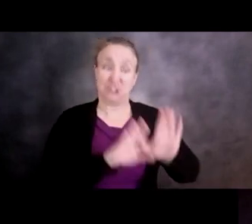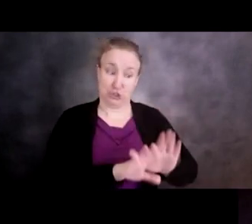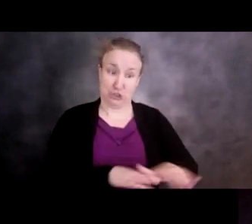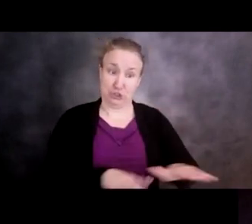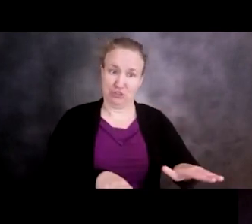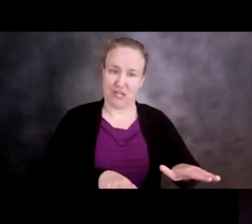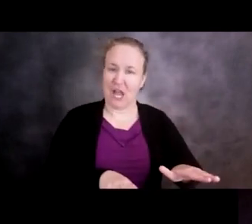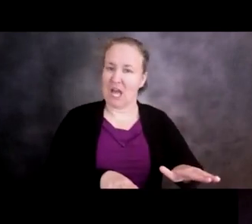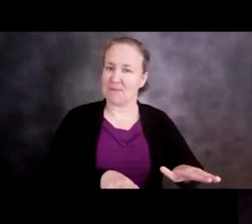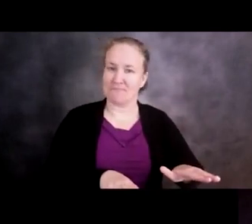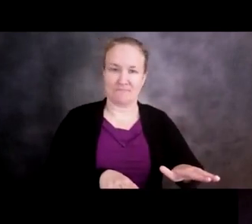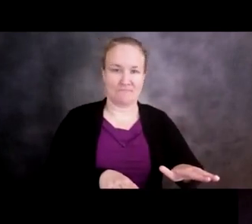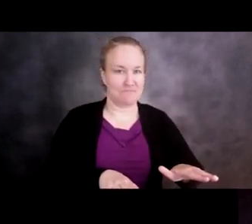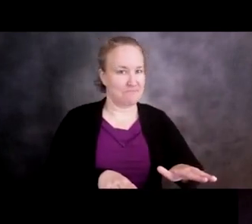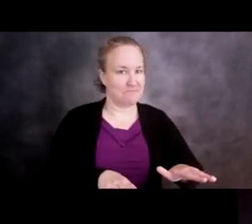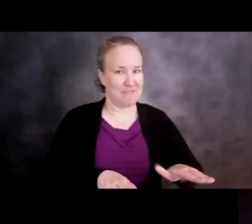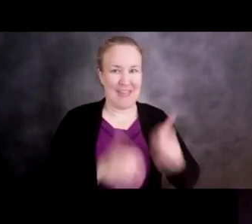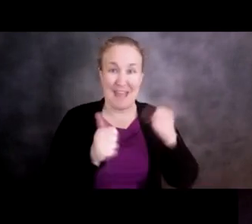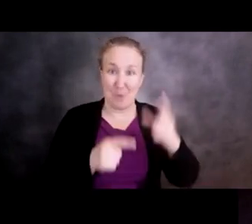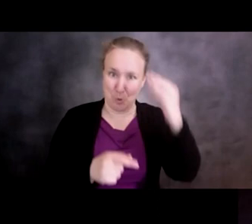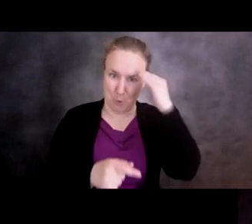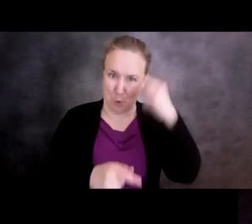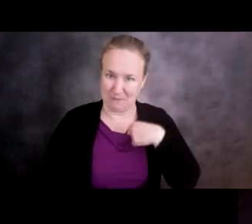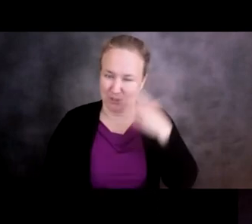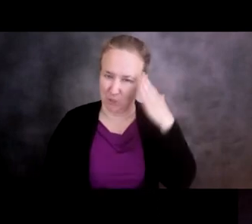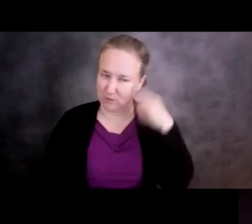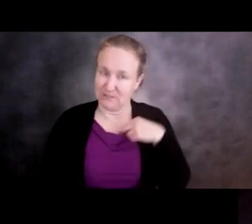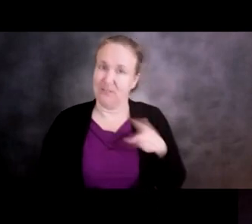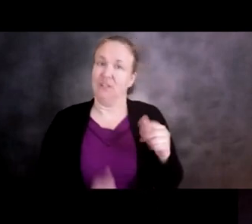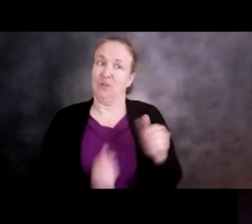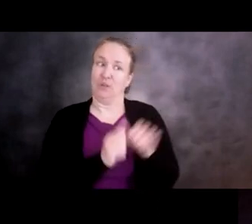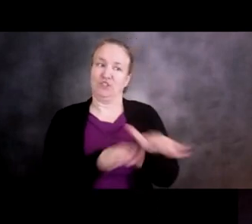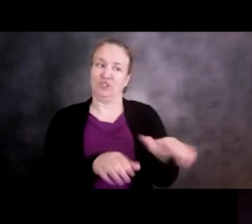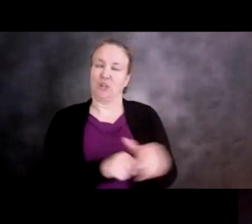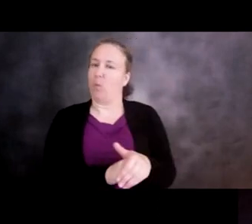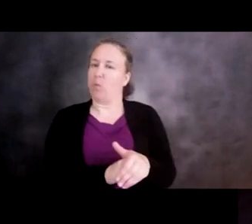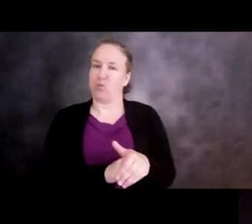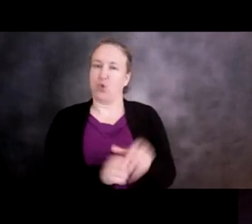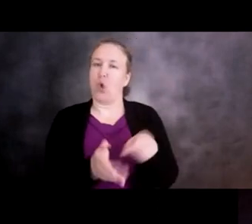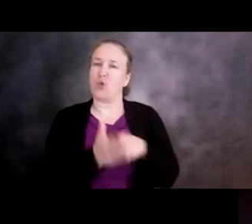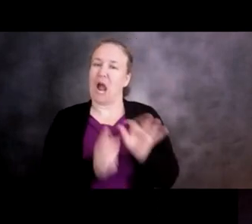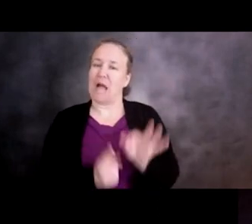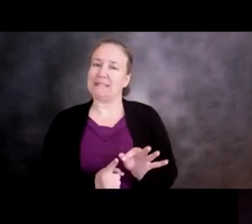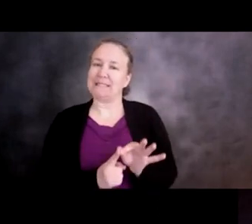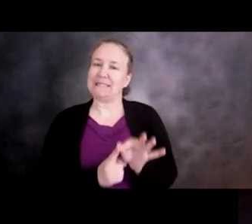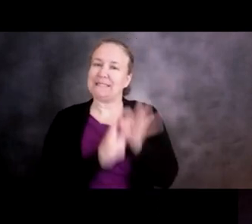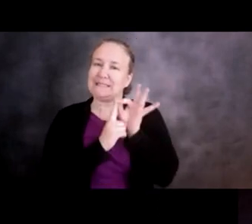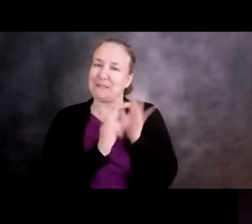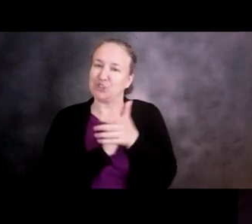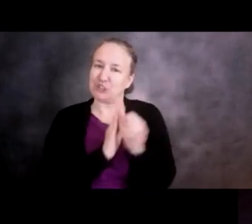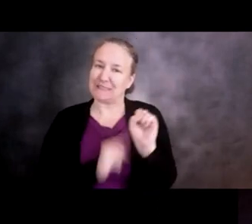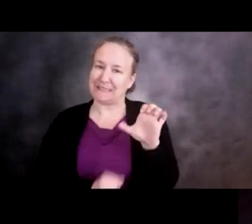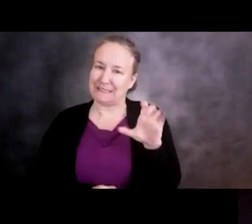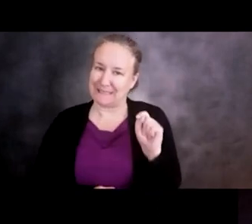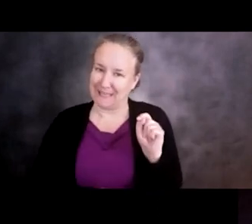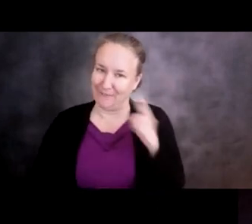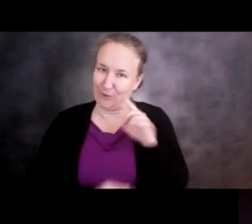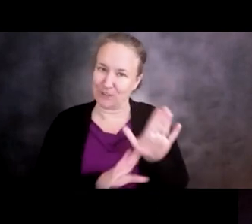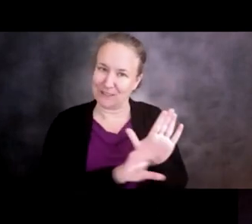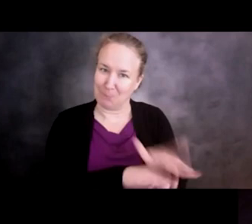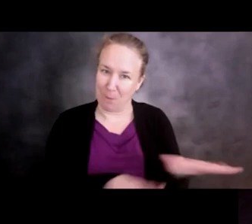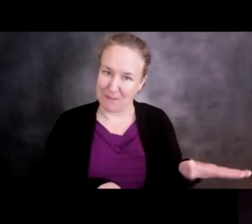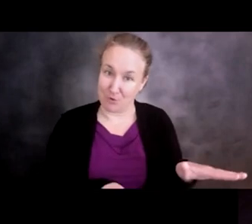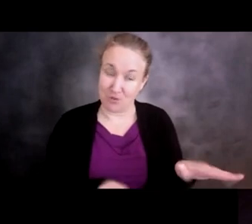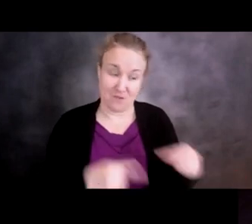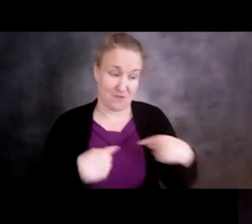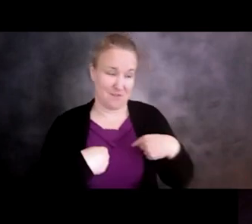And anybody who knows me knows that. It takes a special set of skills to teach small people, and I don't have those skills. But when